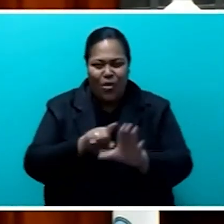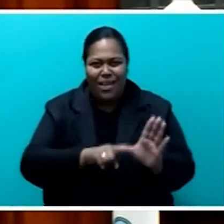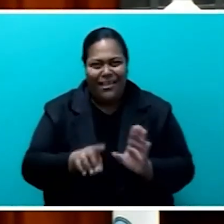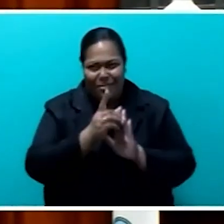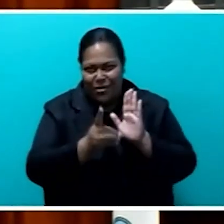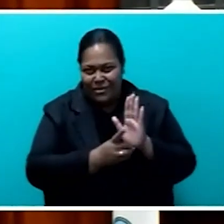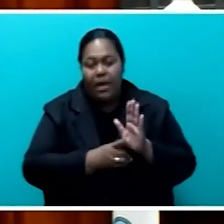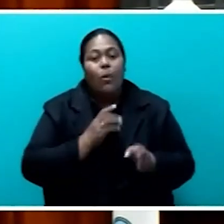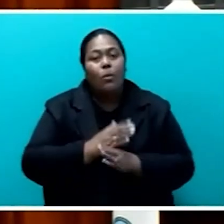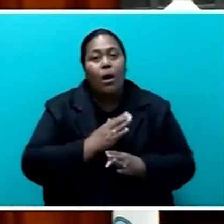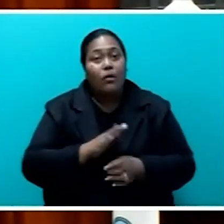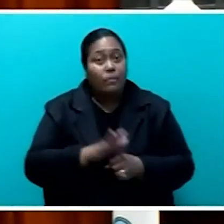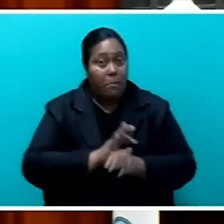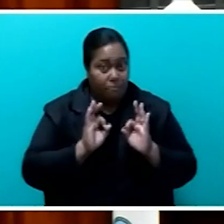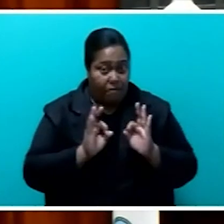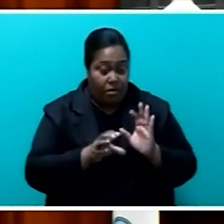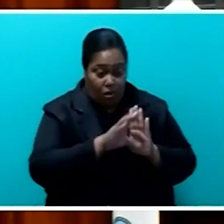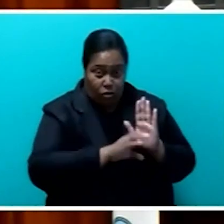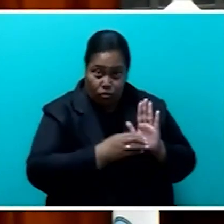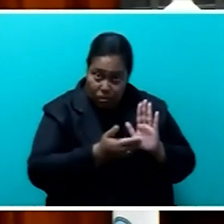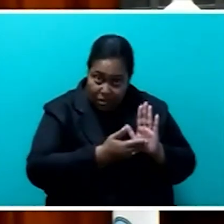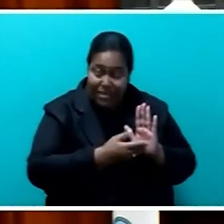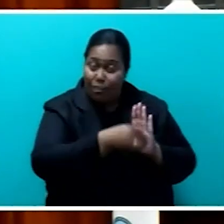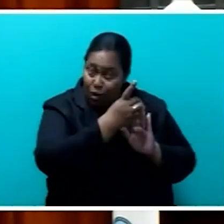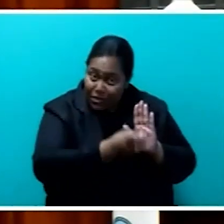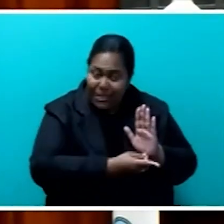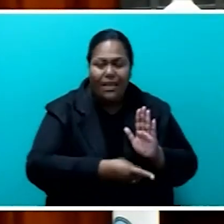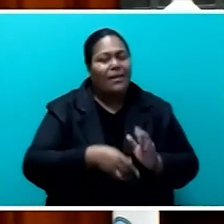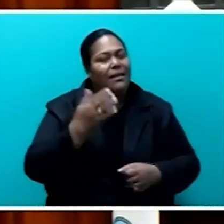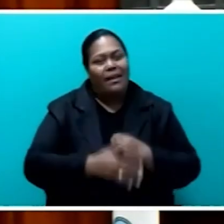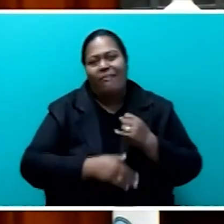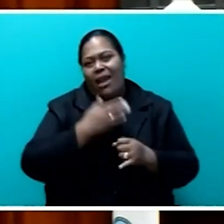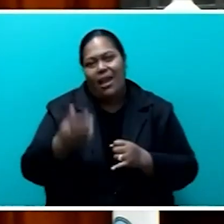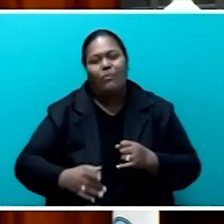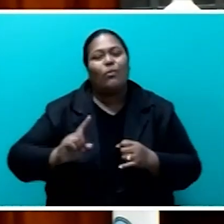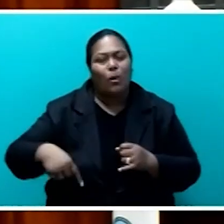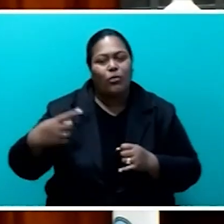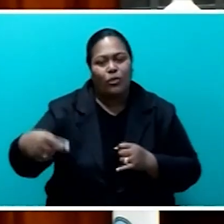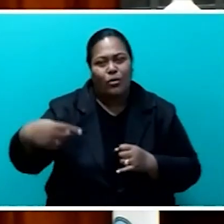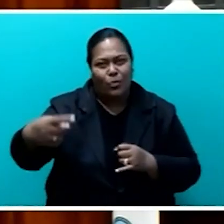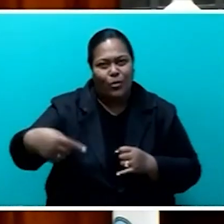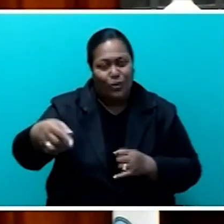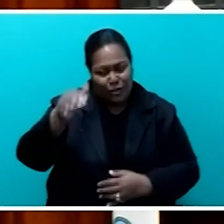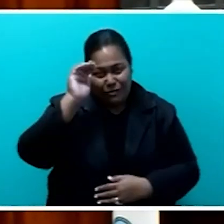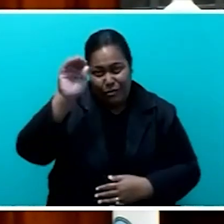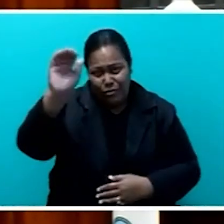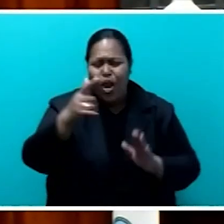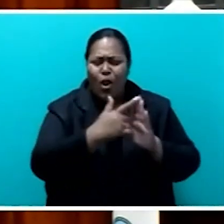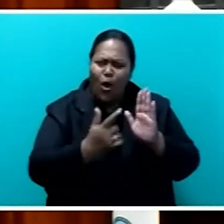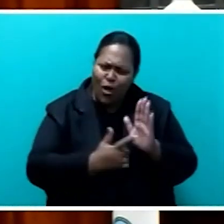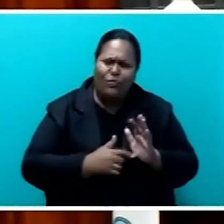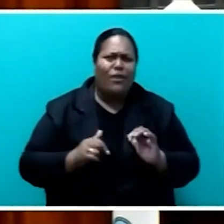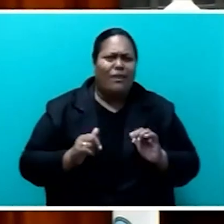The work of perfecting our democracy is never ending. It will continue well into the future by those that will come after